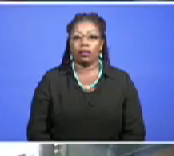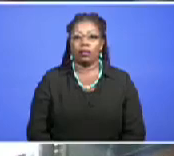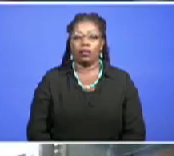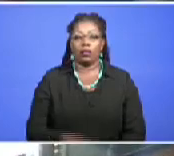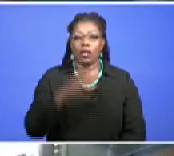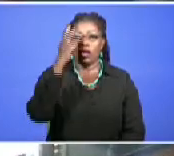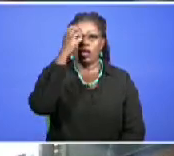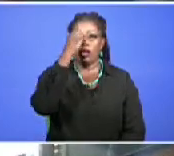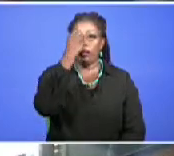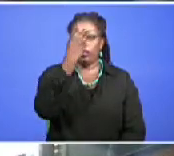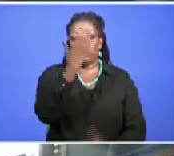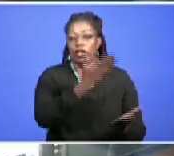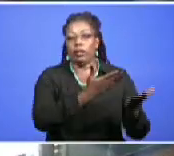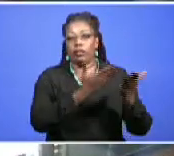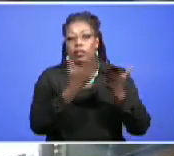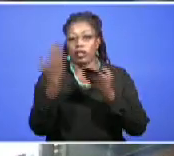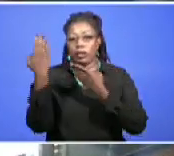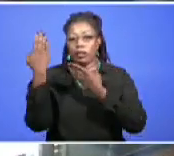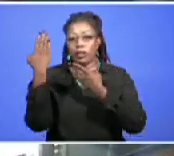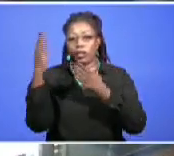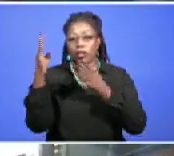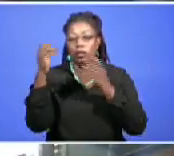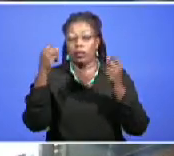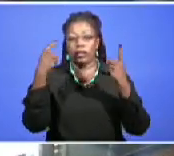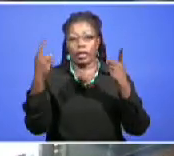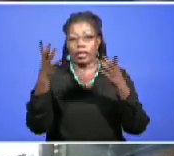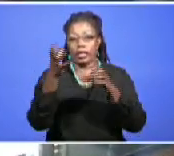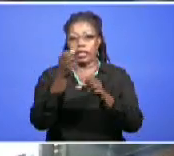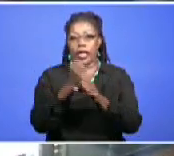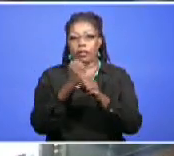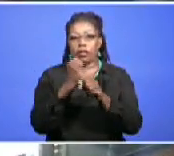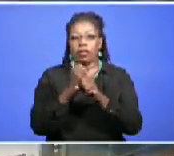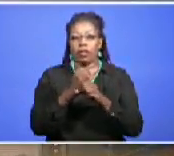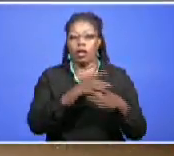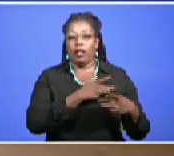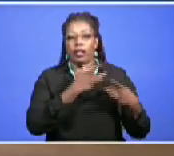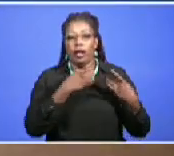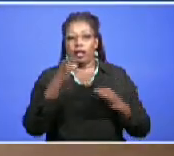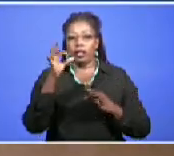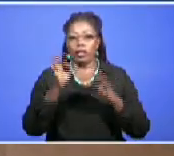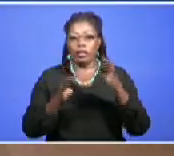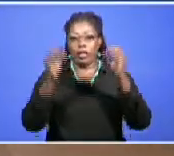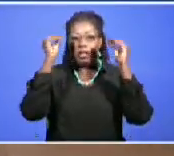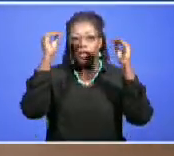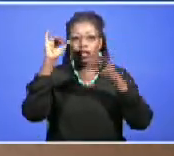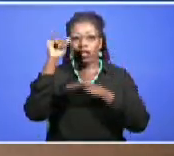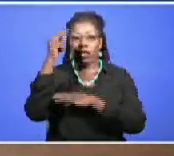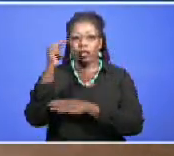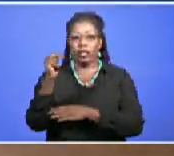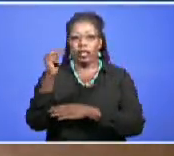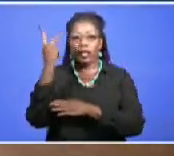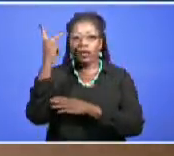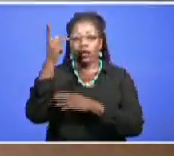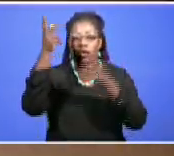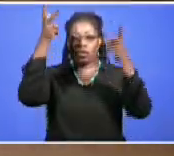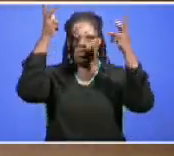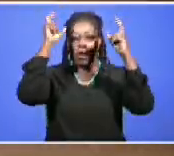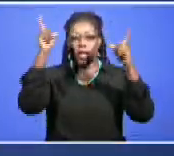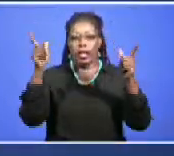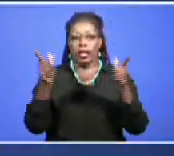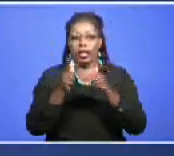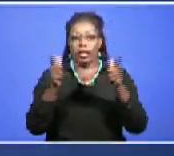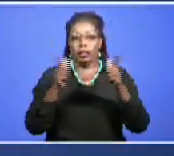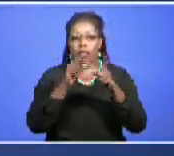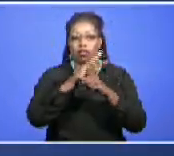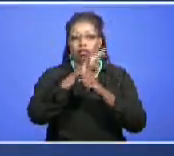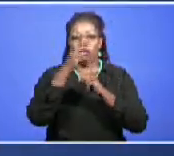Beauty, brains, and Bahamian pizzazz captured the hearts of the judges as Teacher Johnson and Cassidy Capron were crowned Little Miss